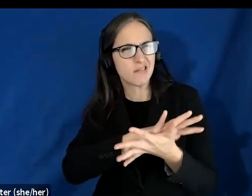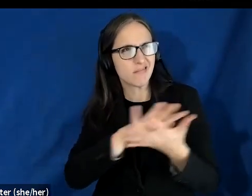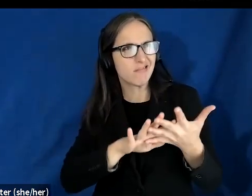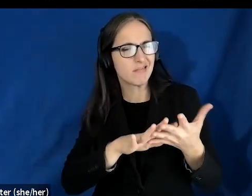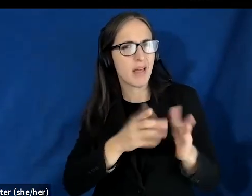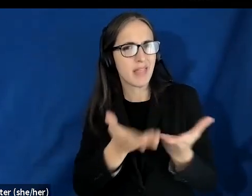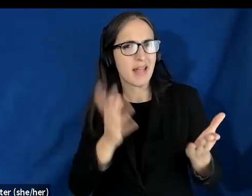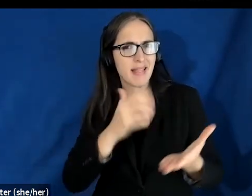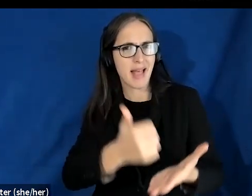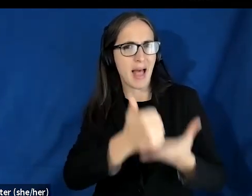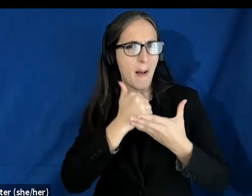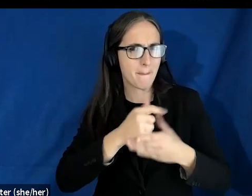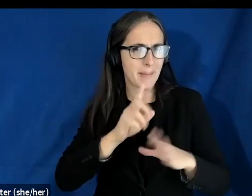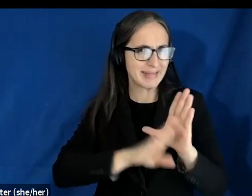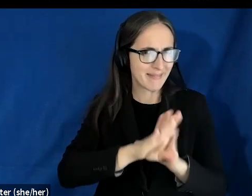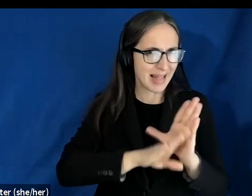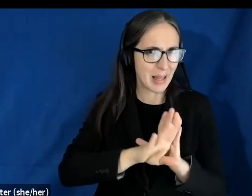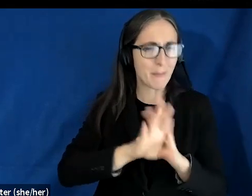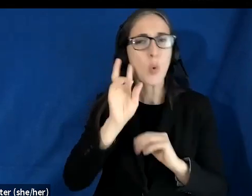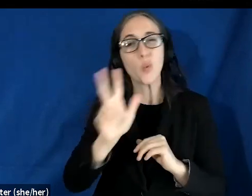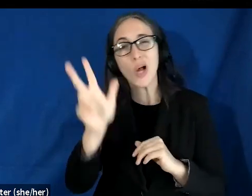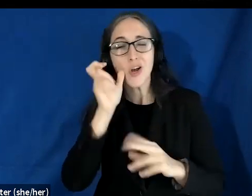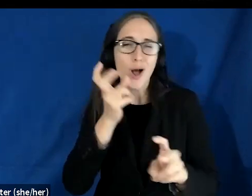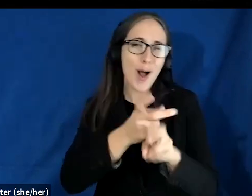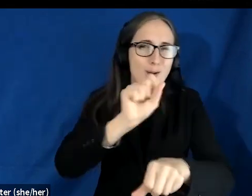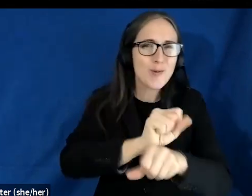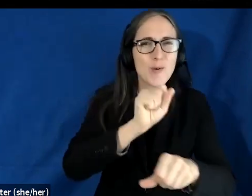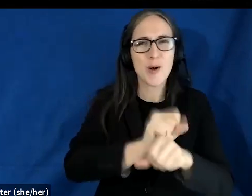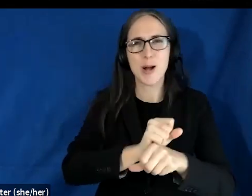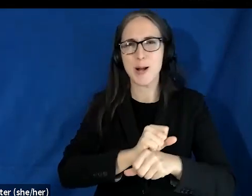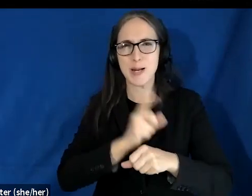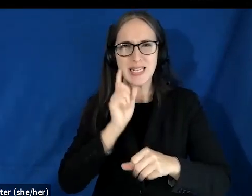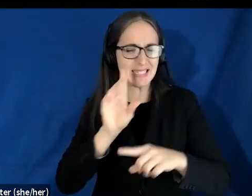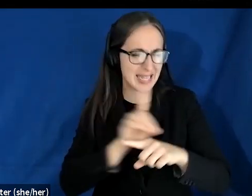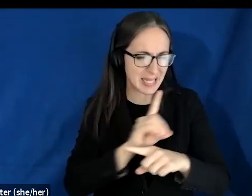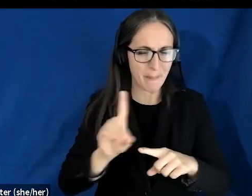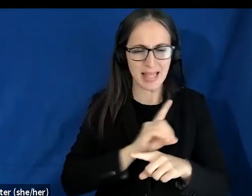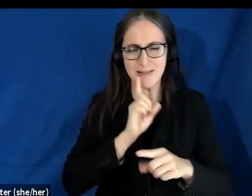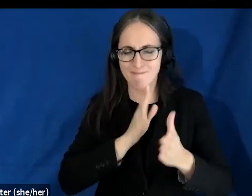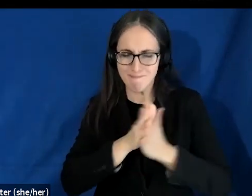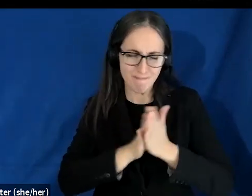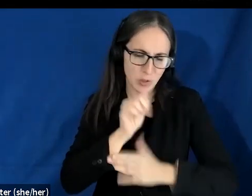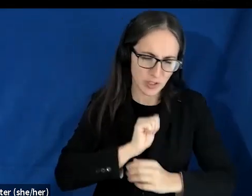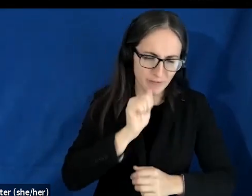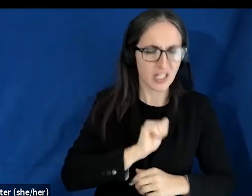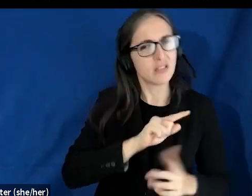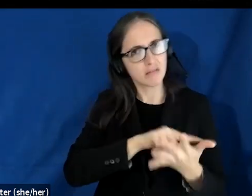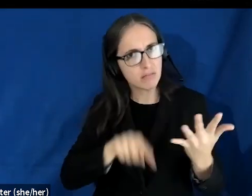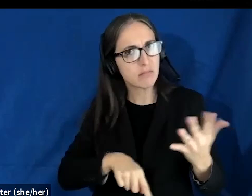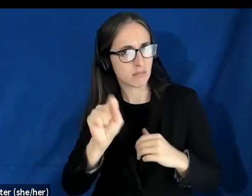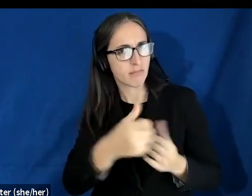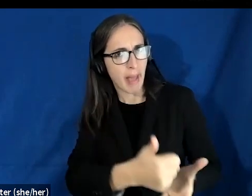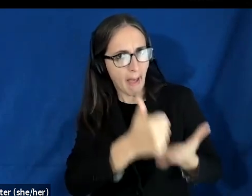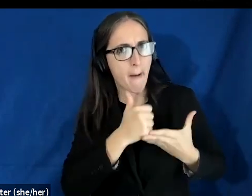hear things like hard work, discipline, grit, perseverance. These are things that actually helped me more than anything else. And